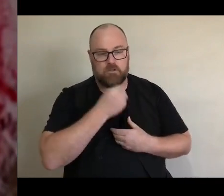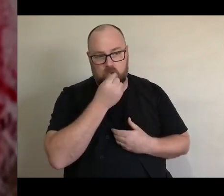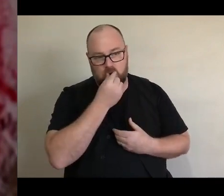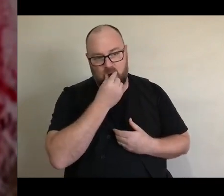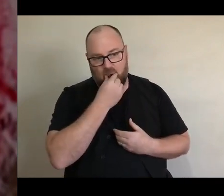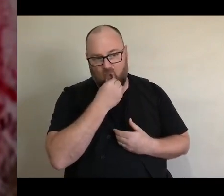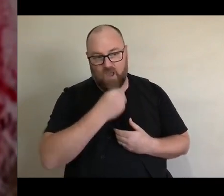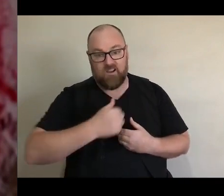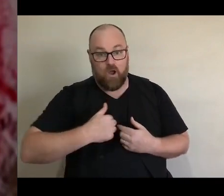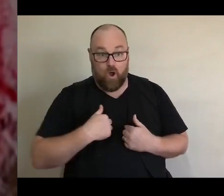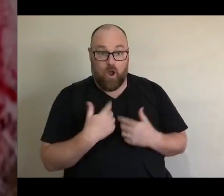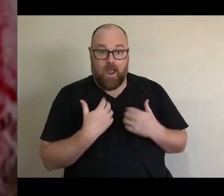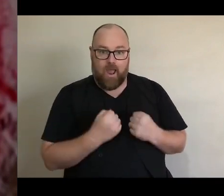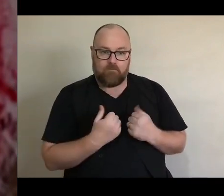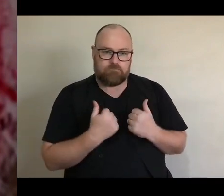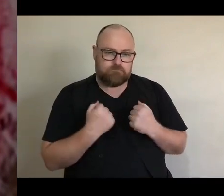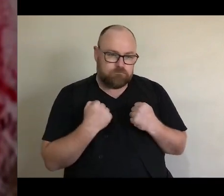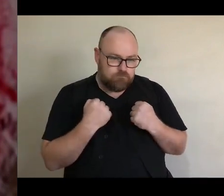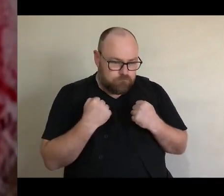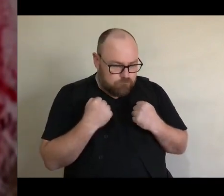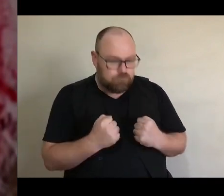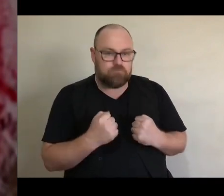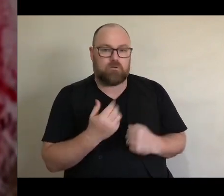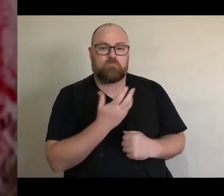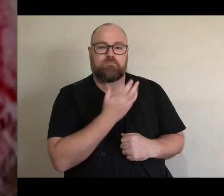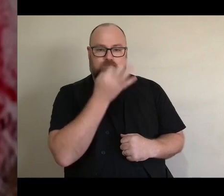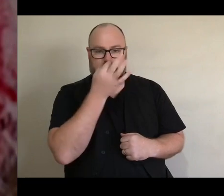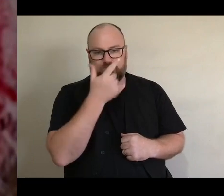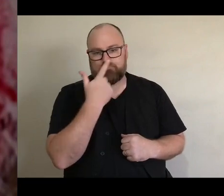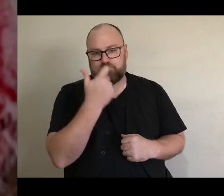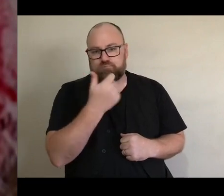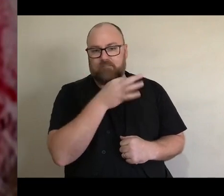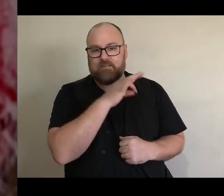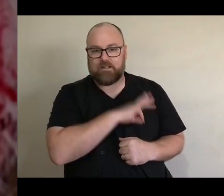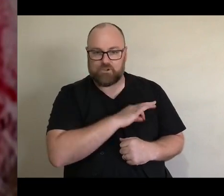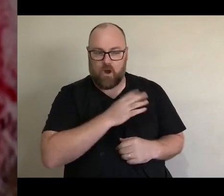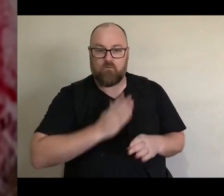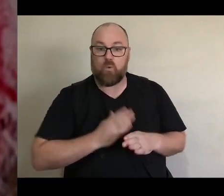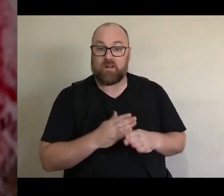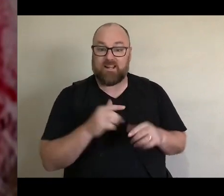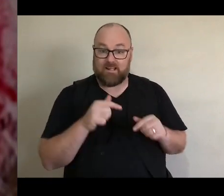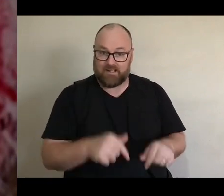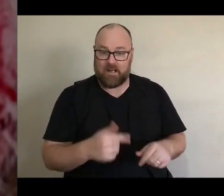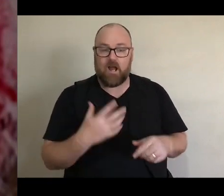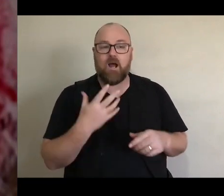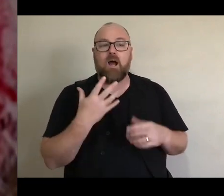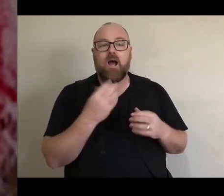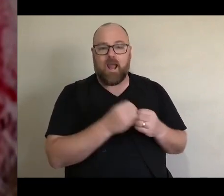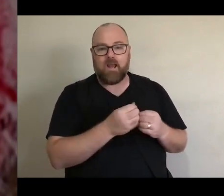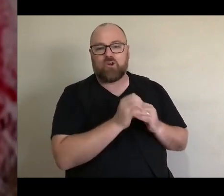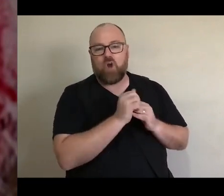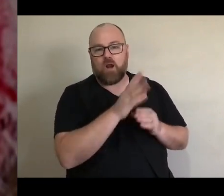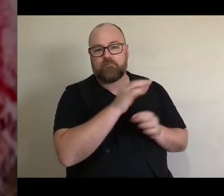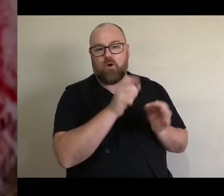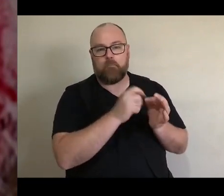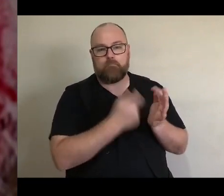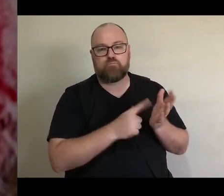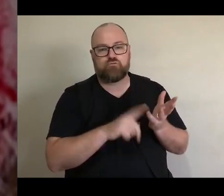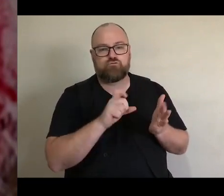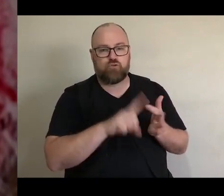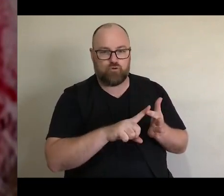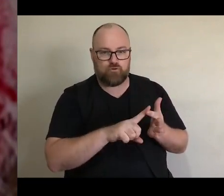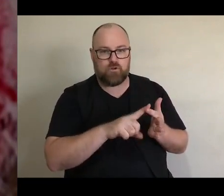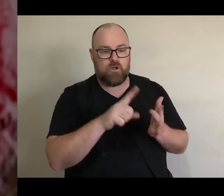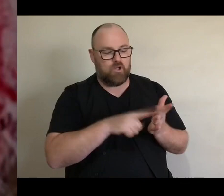of working at the National Gallery of Australia and with the guidance of the wonderful Bruce Johnson McLean from the Weird People as